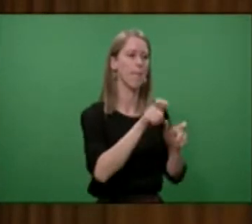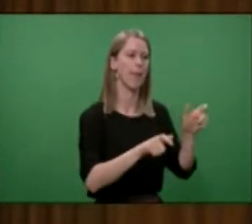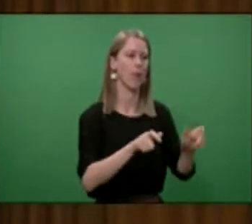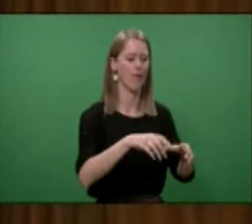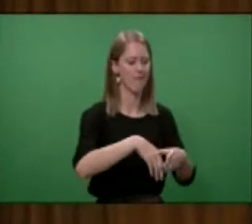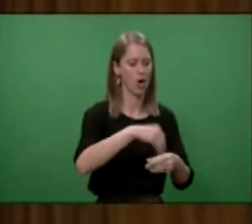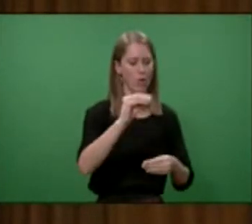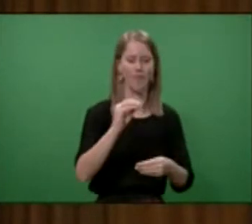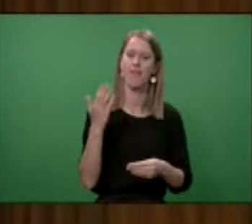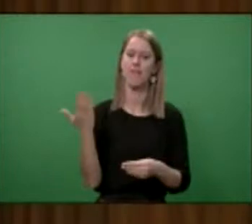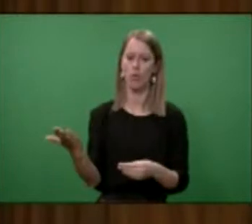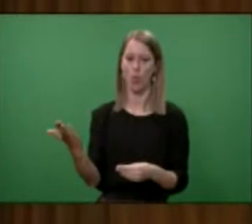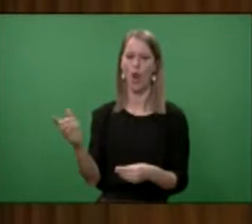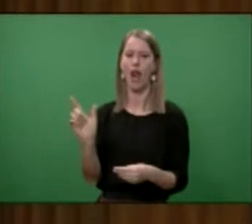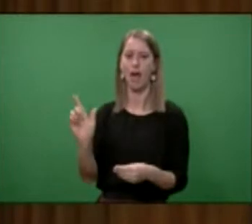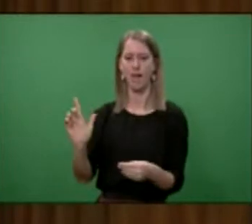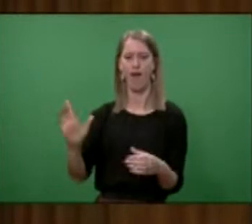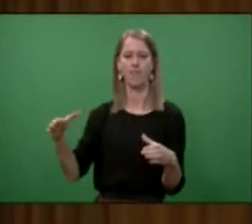general election.